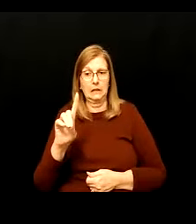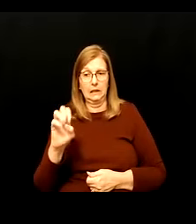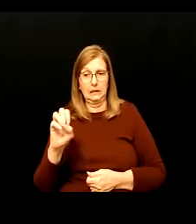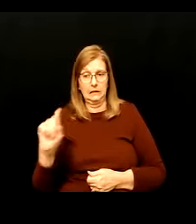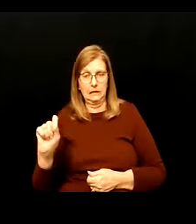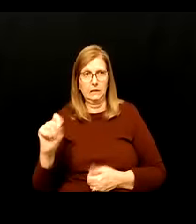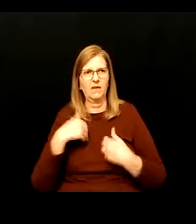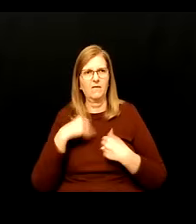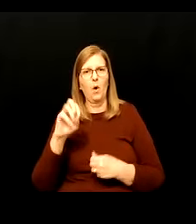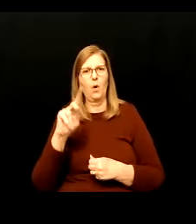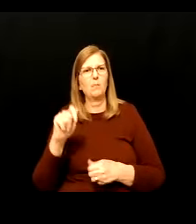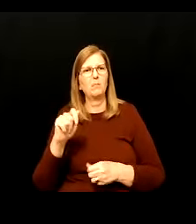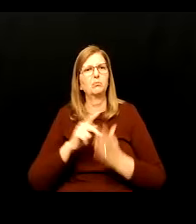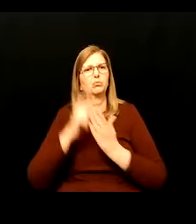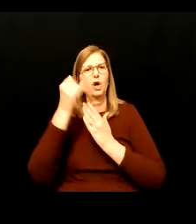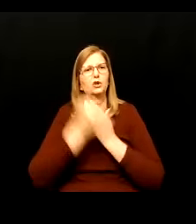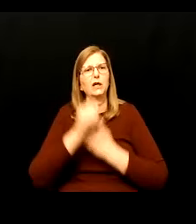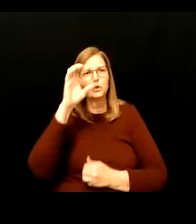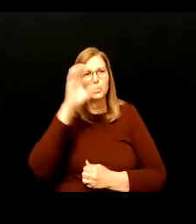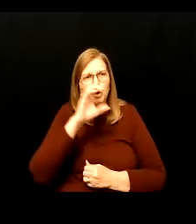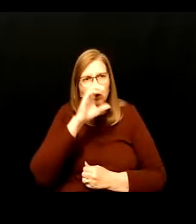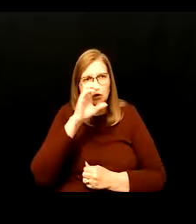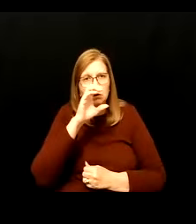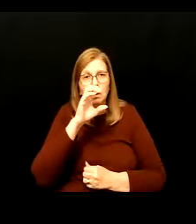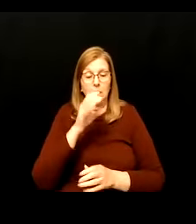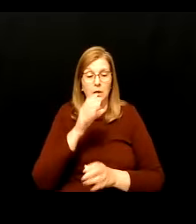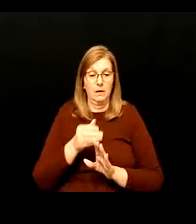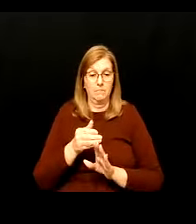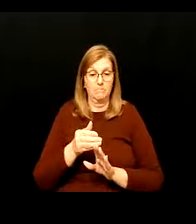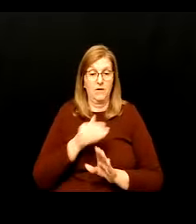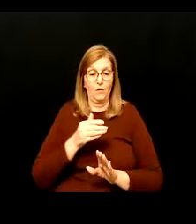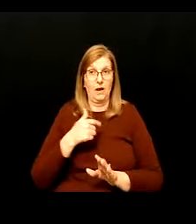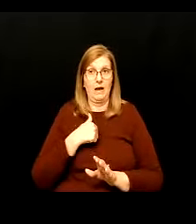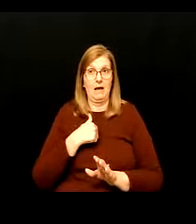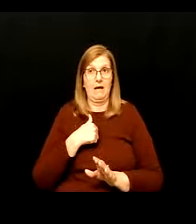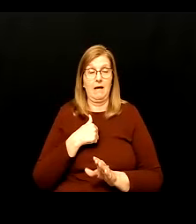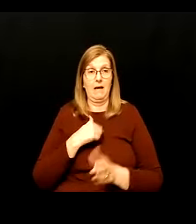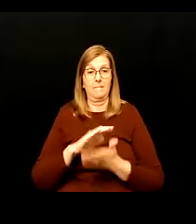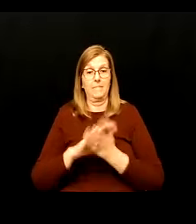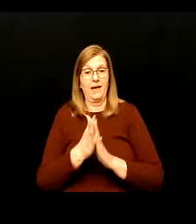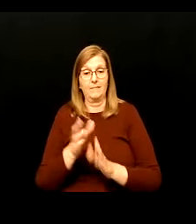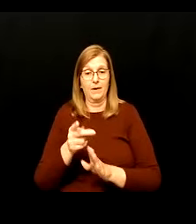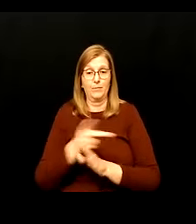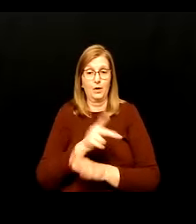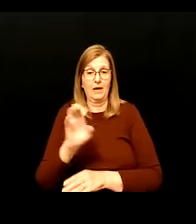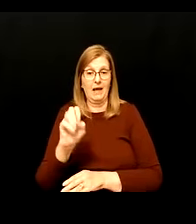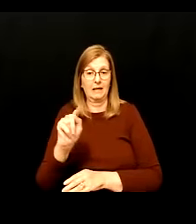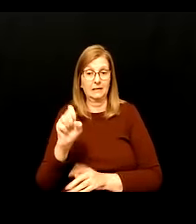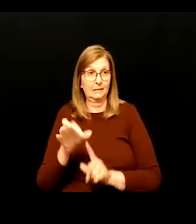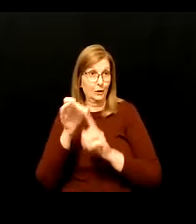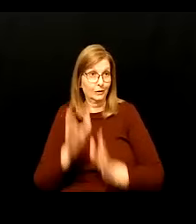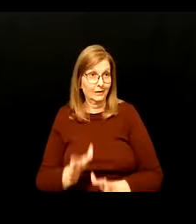Project Search, and prior to my becoming a Pre-ETS specialist, I